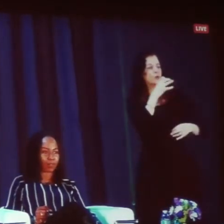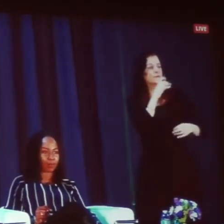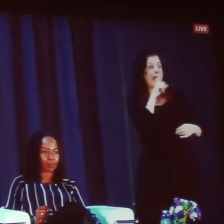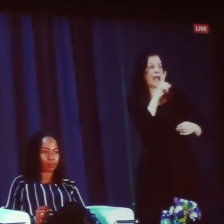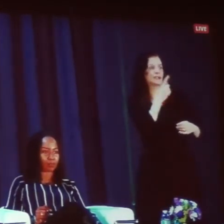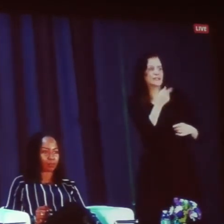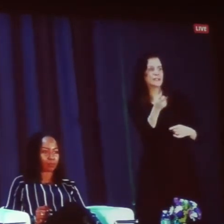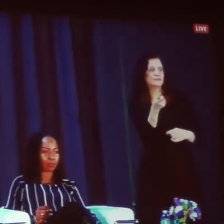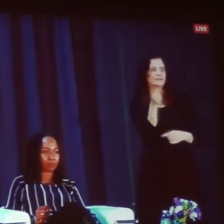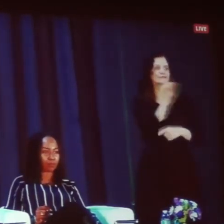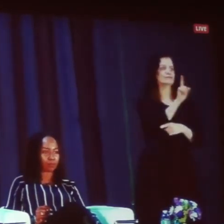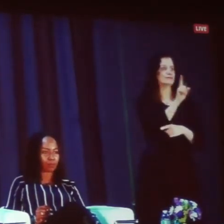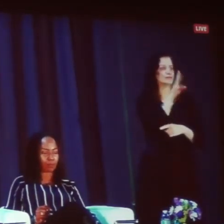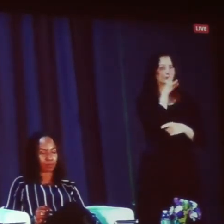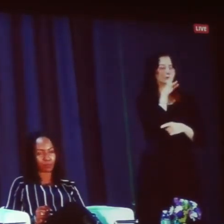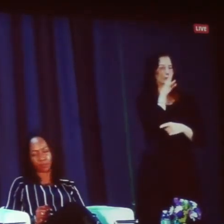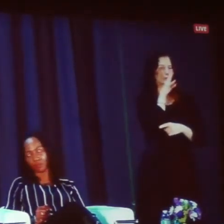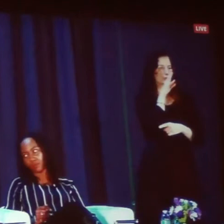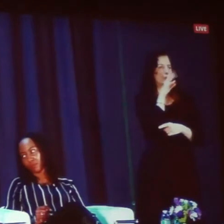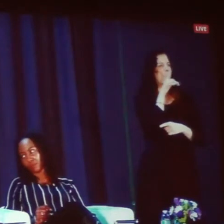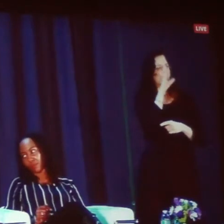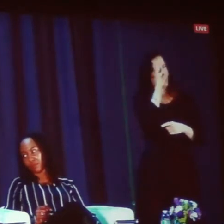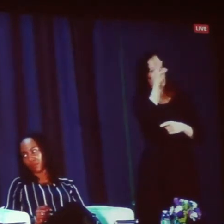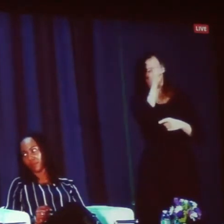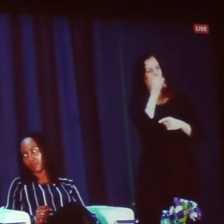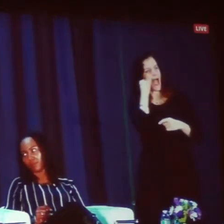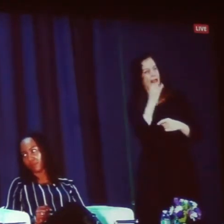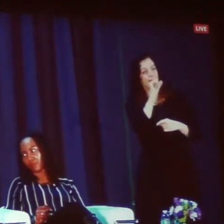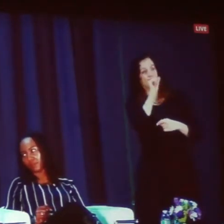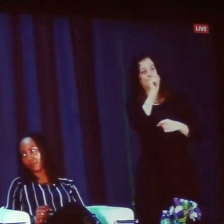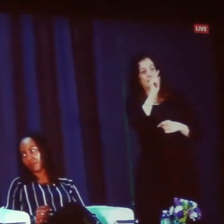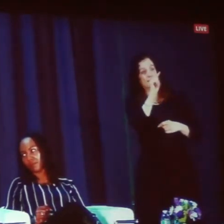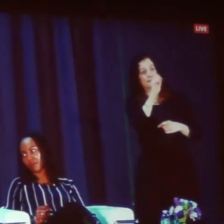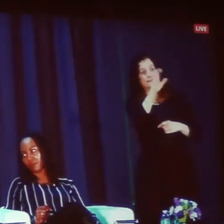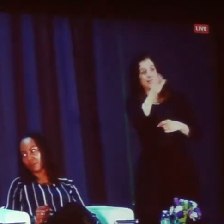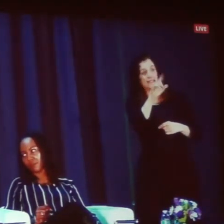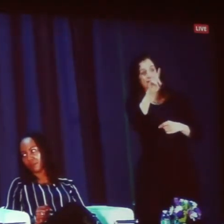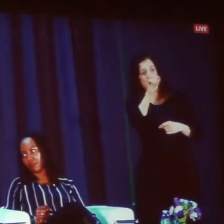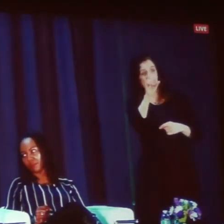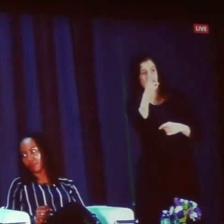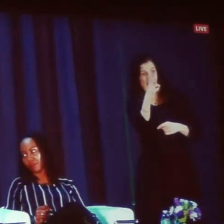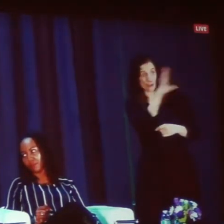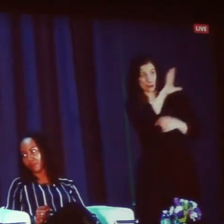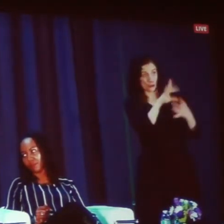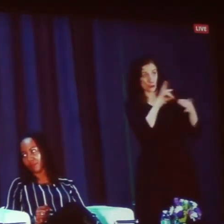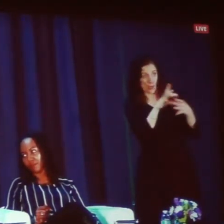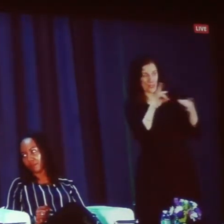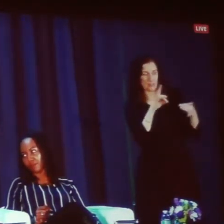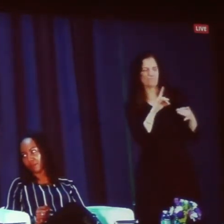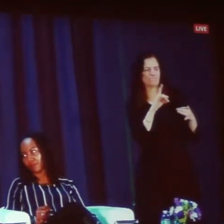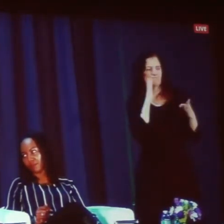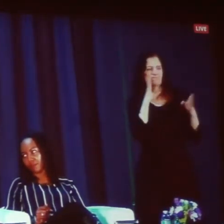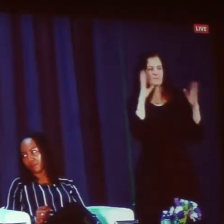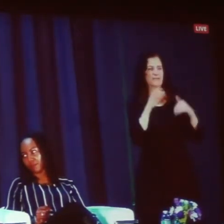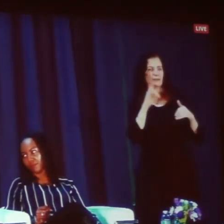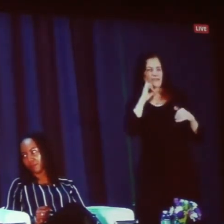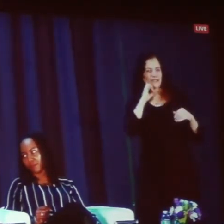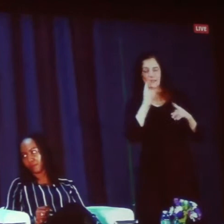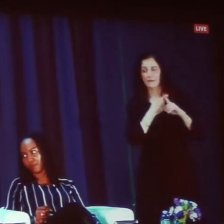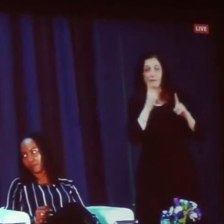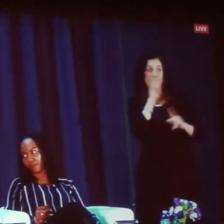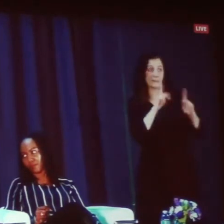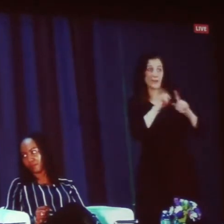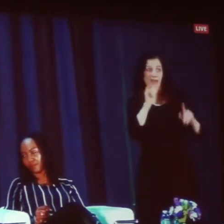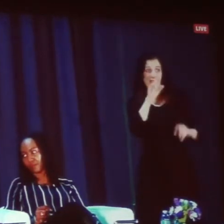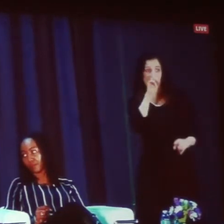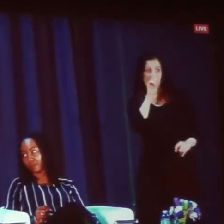is. And the same comments that Stacy Dash is making are comments that I expect to hear from people like Donald